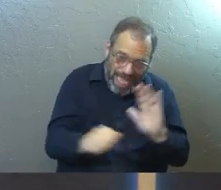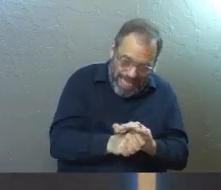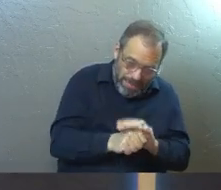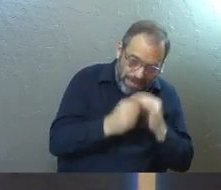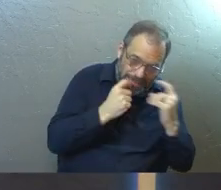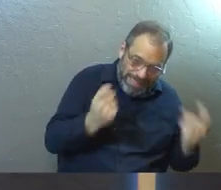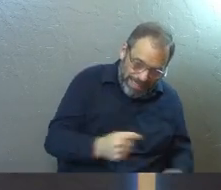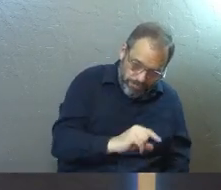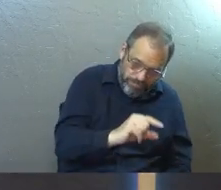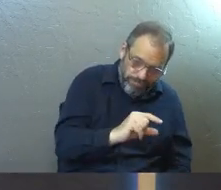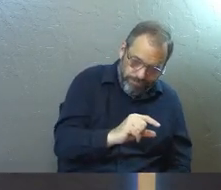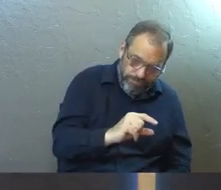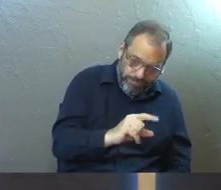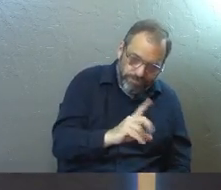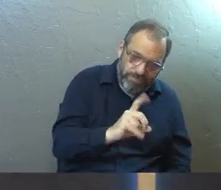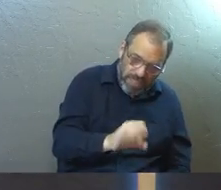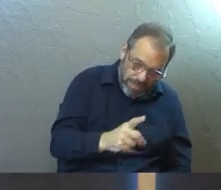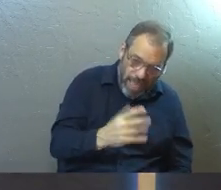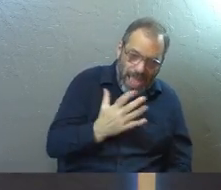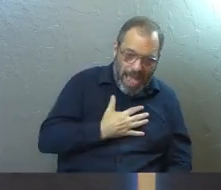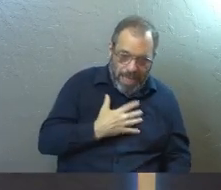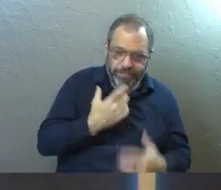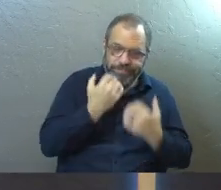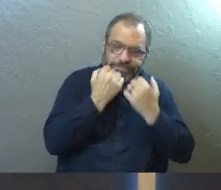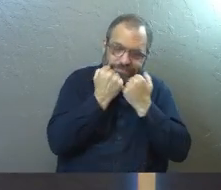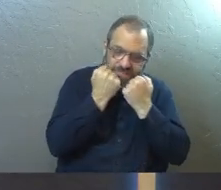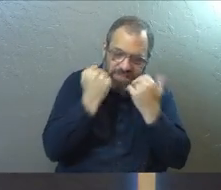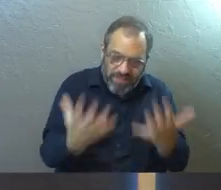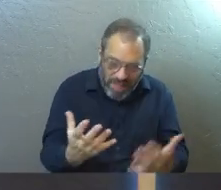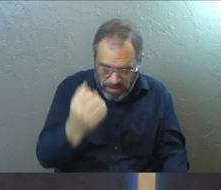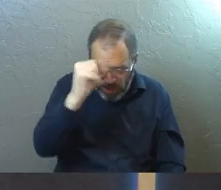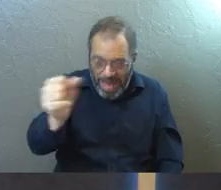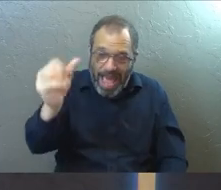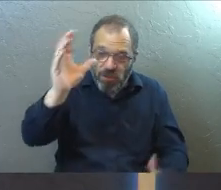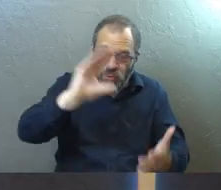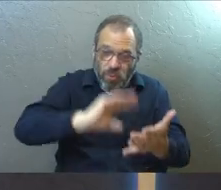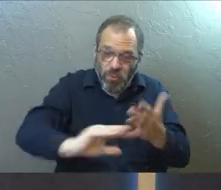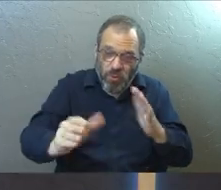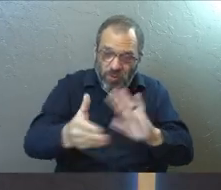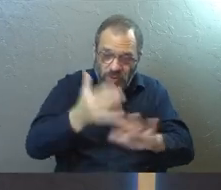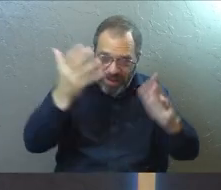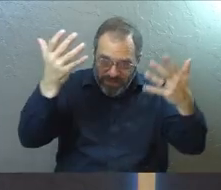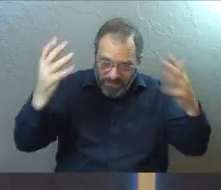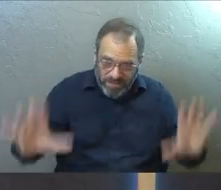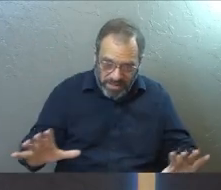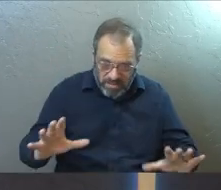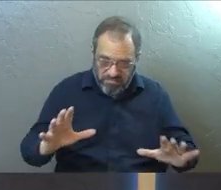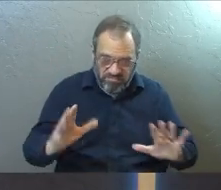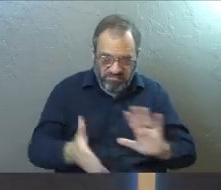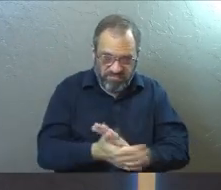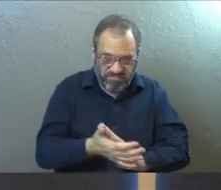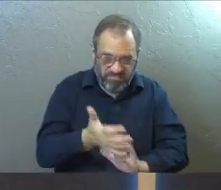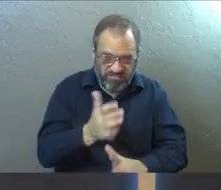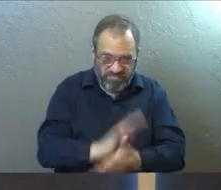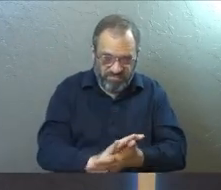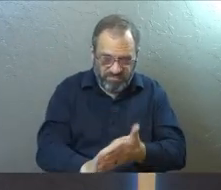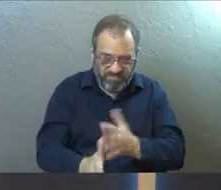guilt. I said to myself, I will confess my rebellion to the Lord and you forgave me. All my guilt is gone.